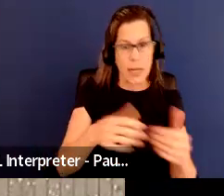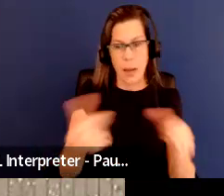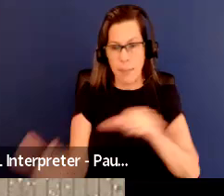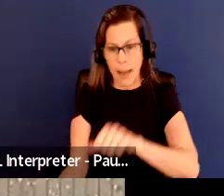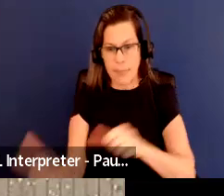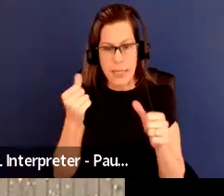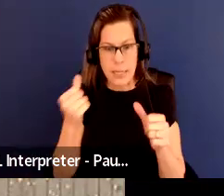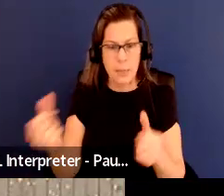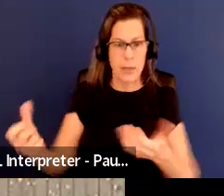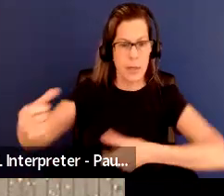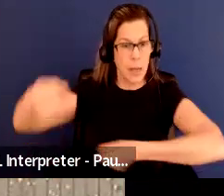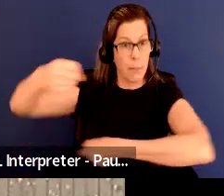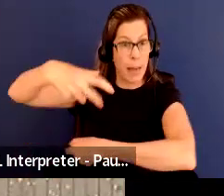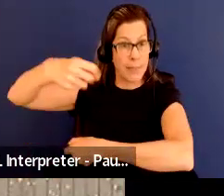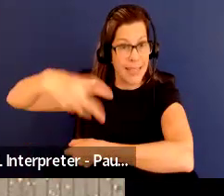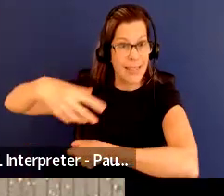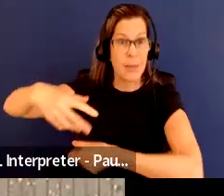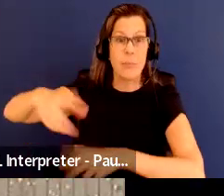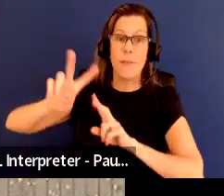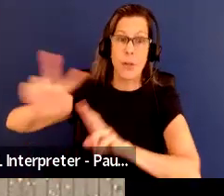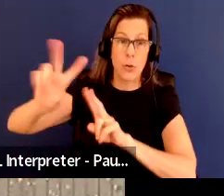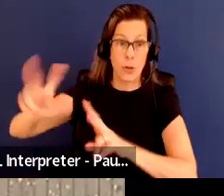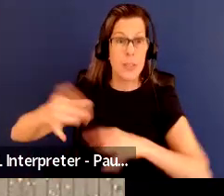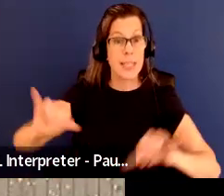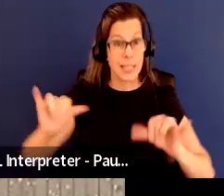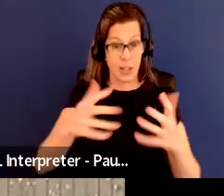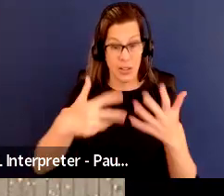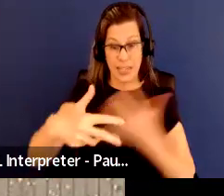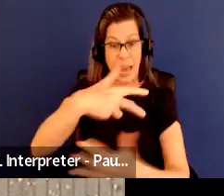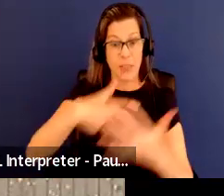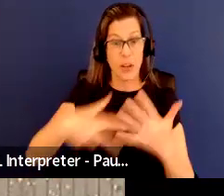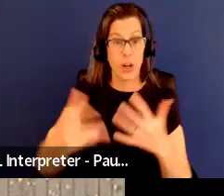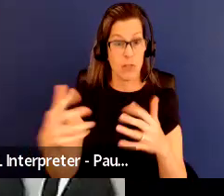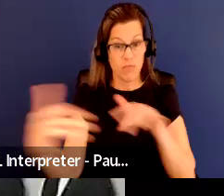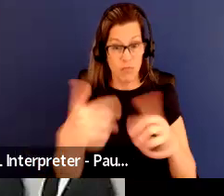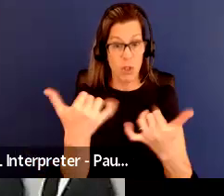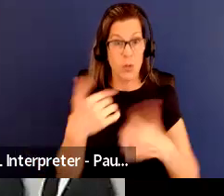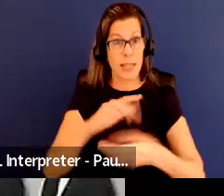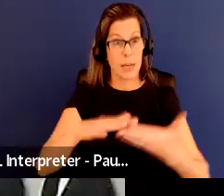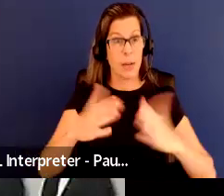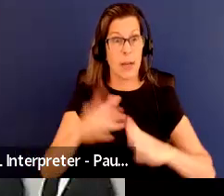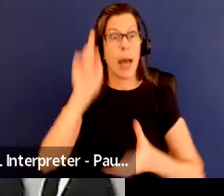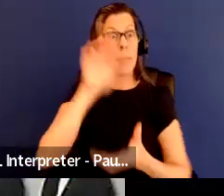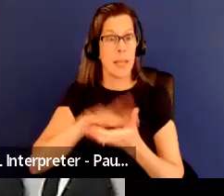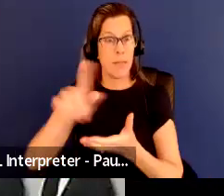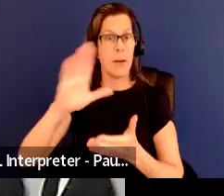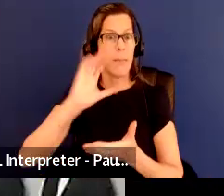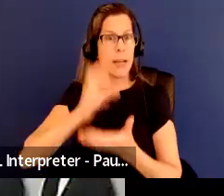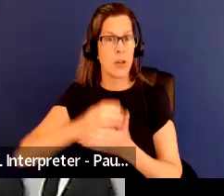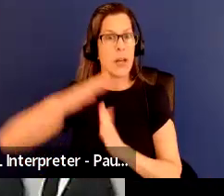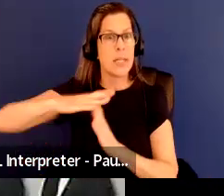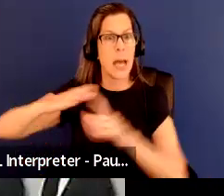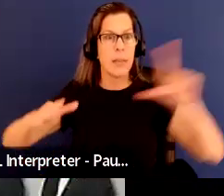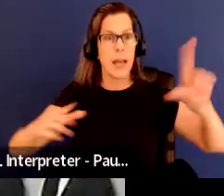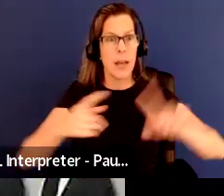where we gather together still today as a community. And I believe this picture on the top left is actually